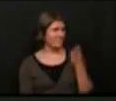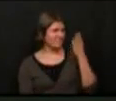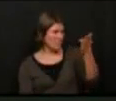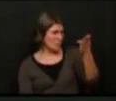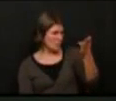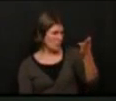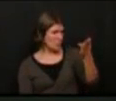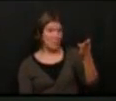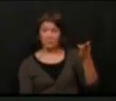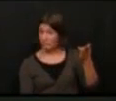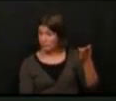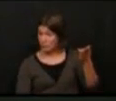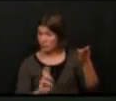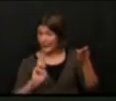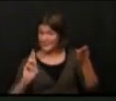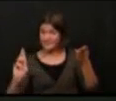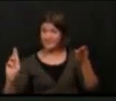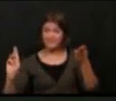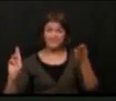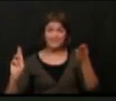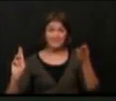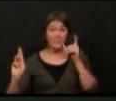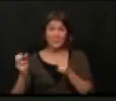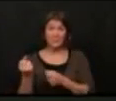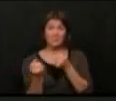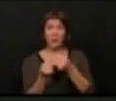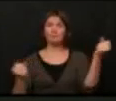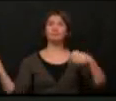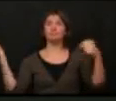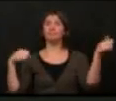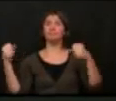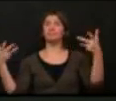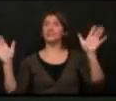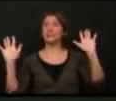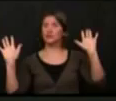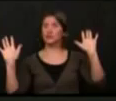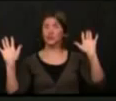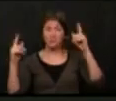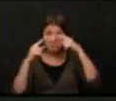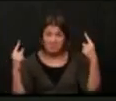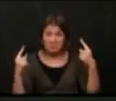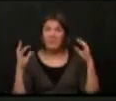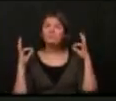We have a motion to adjourn. All those in favor, please say aye. Aye. Aye. Aye. Aye. Any opposed or